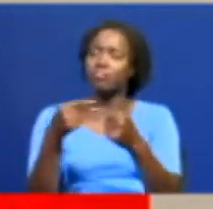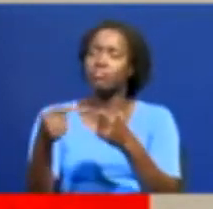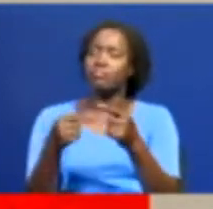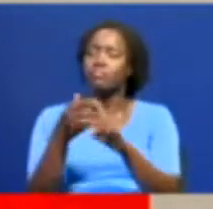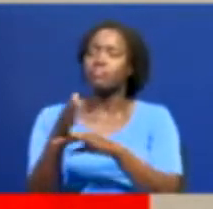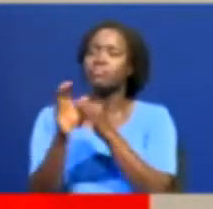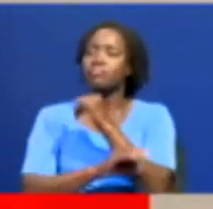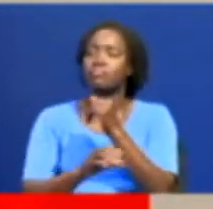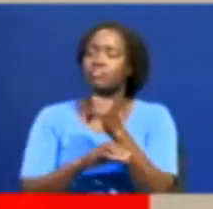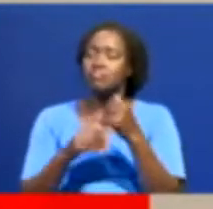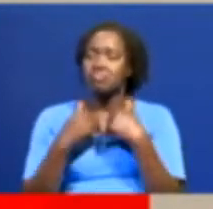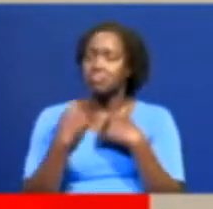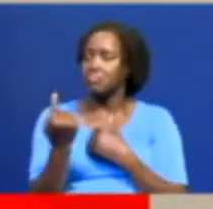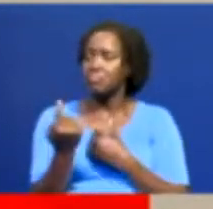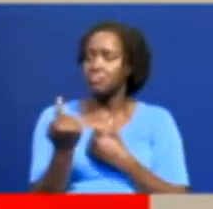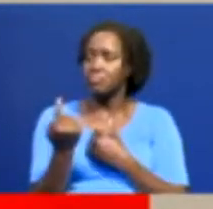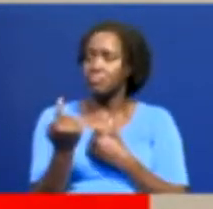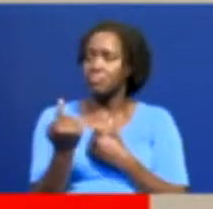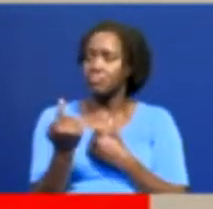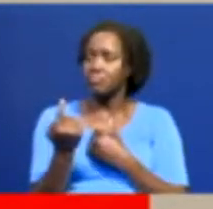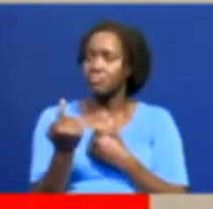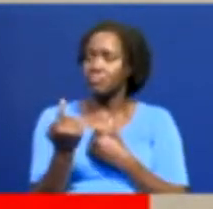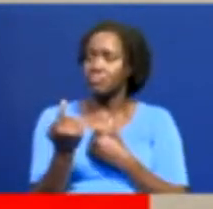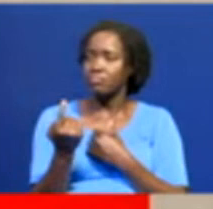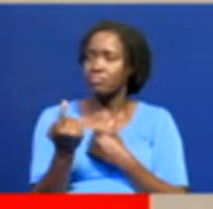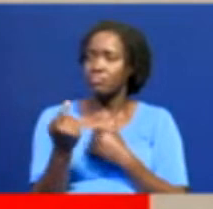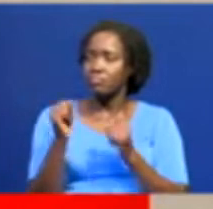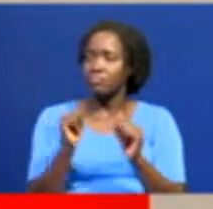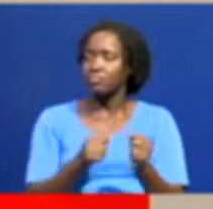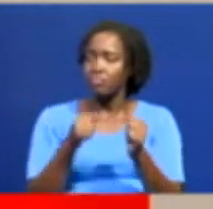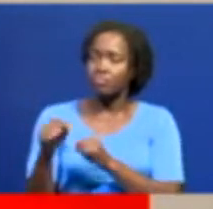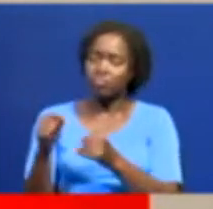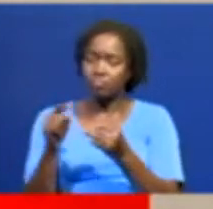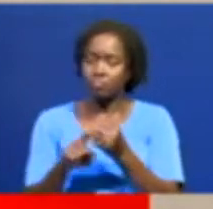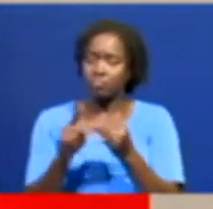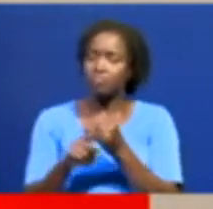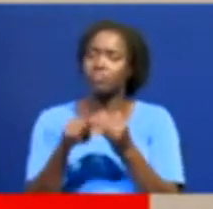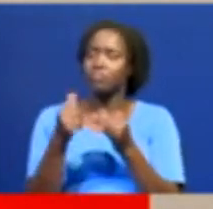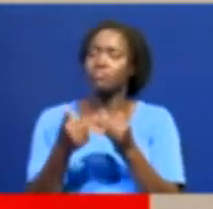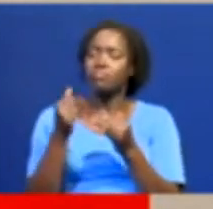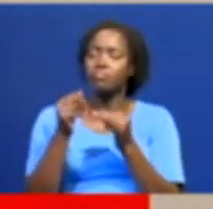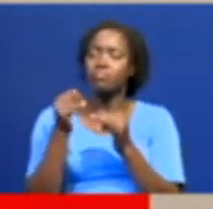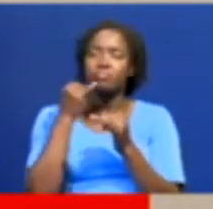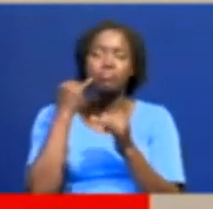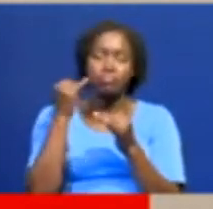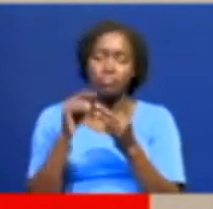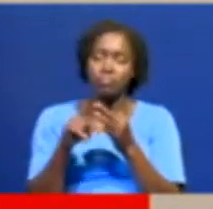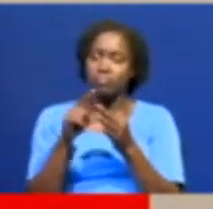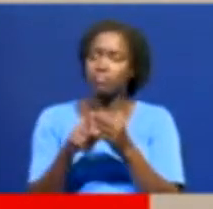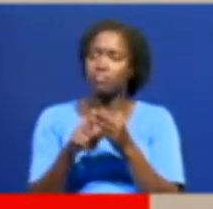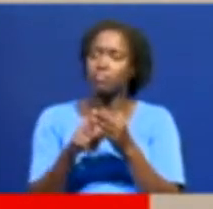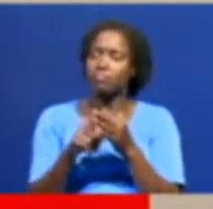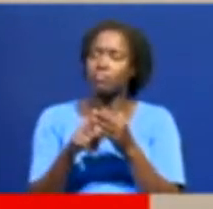country. We have one going on and doing very well in Homa Bay. We have one in Nakuru. We have one here. We